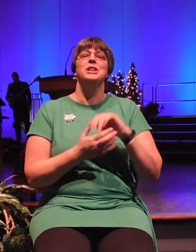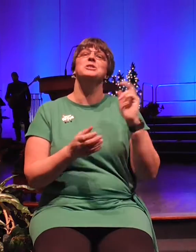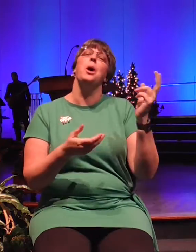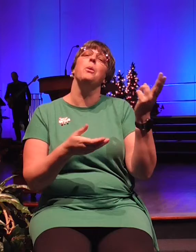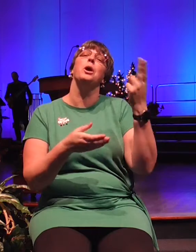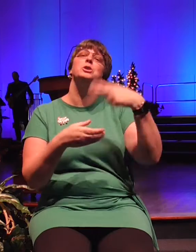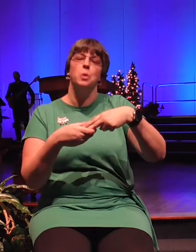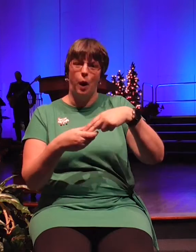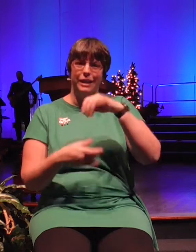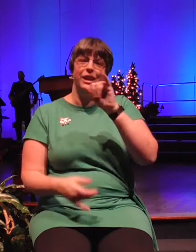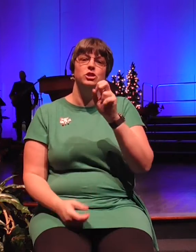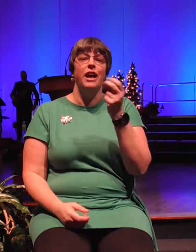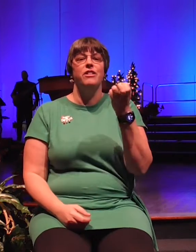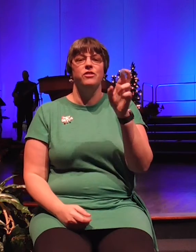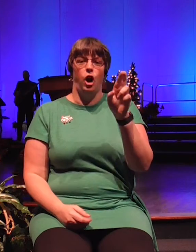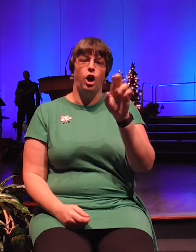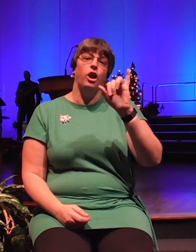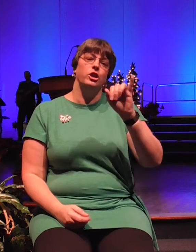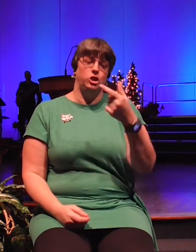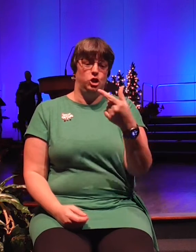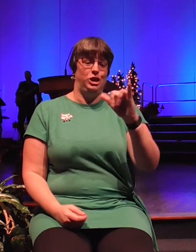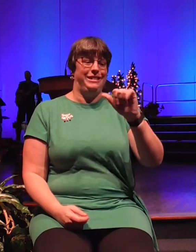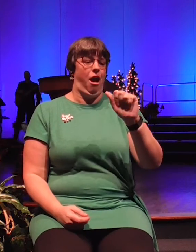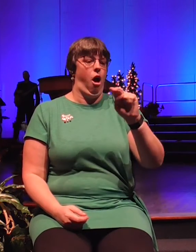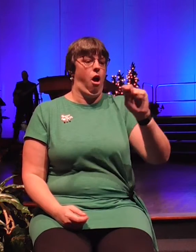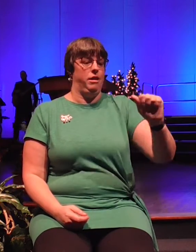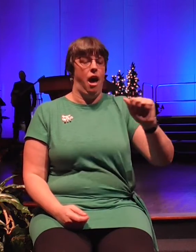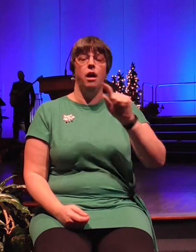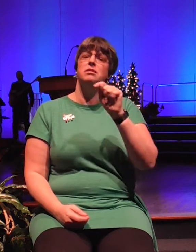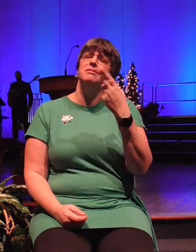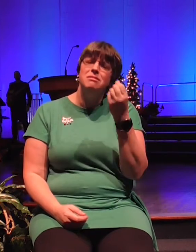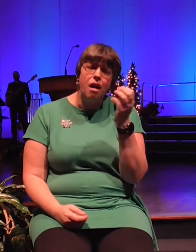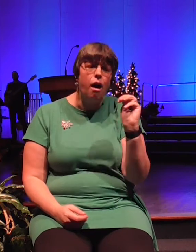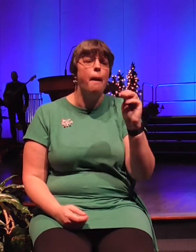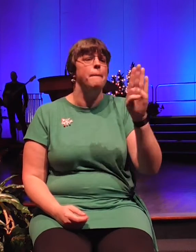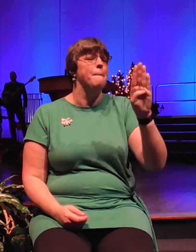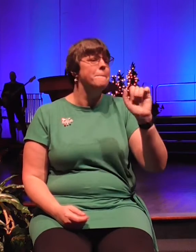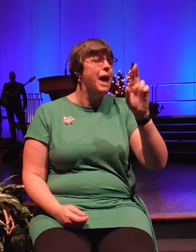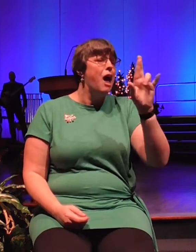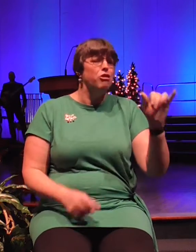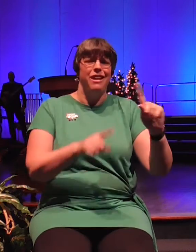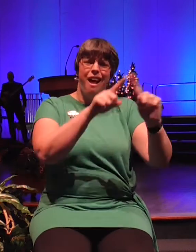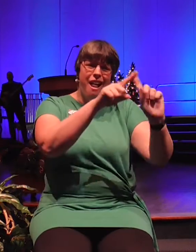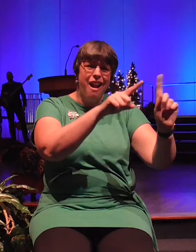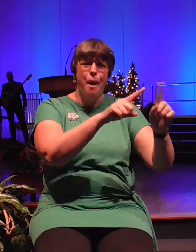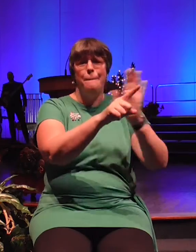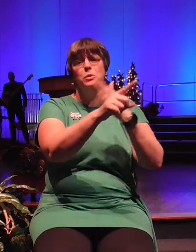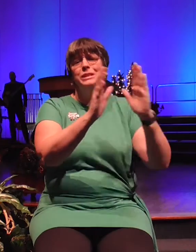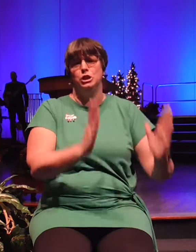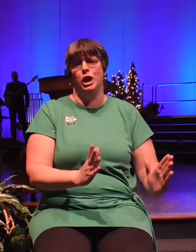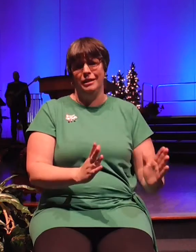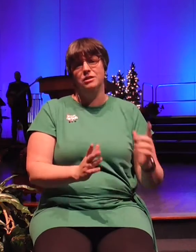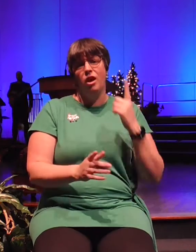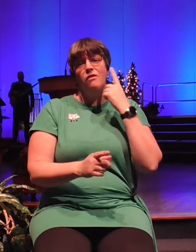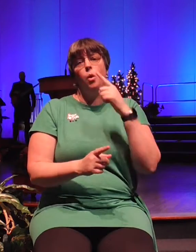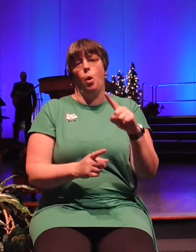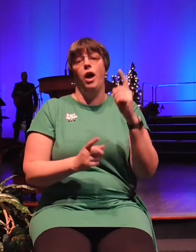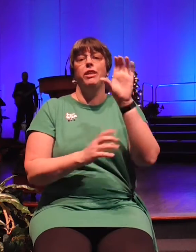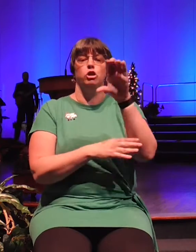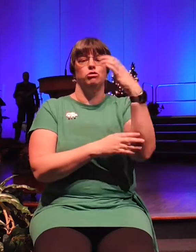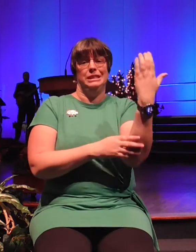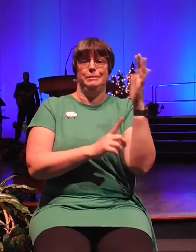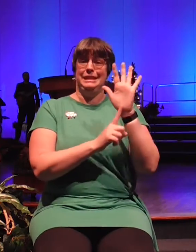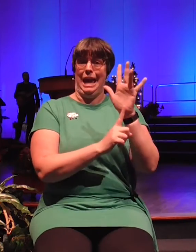Join Jennifer, Gianna, Tom, Barry, Bradley, and all of our musicians for our wonderful upcoming candlelight services